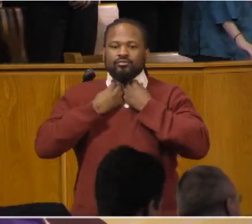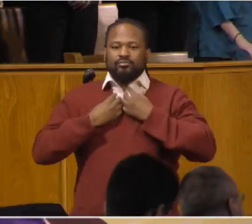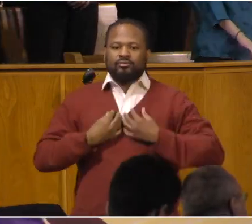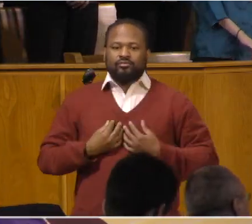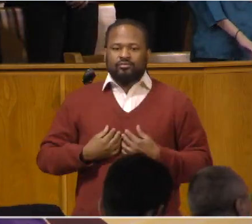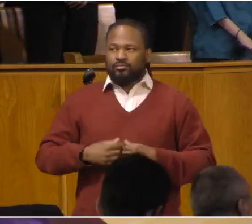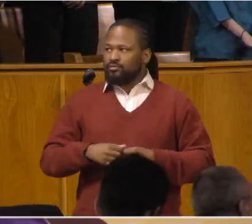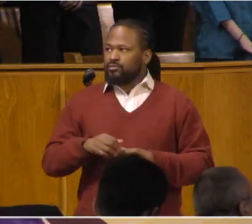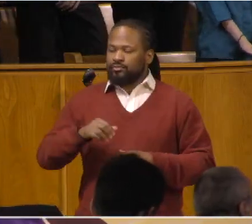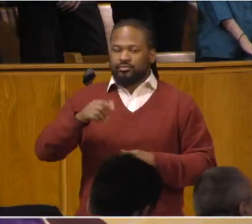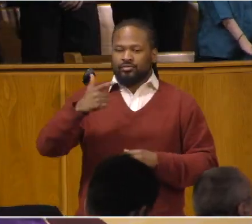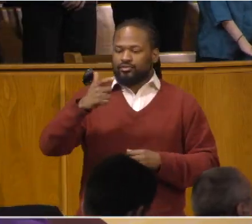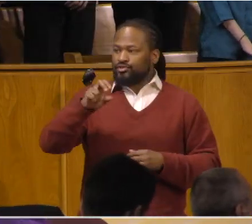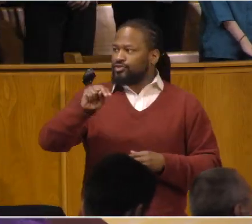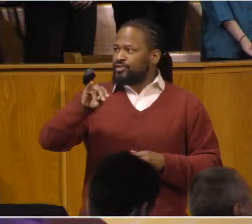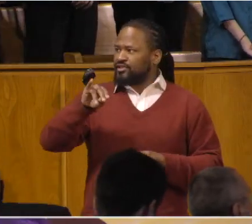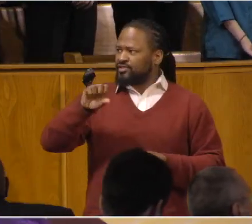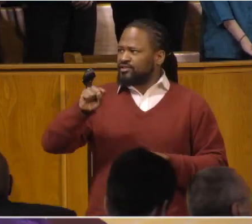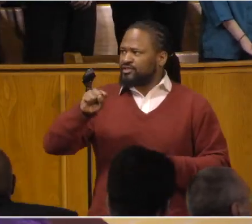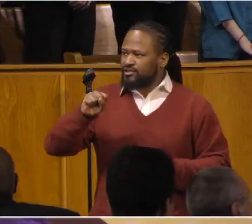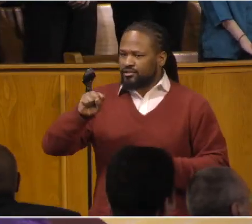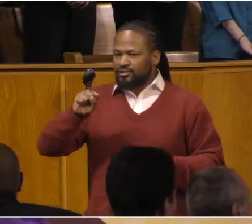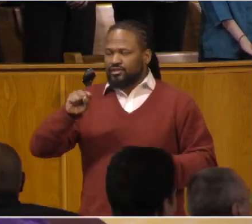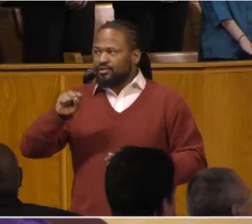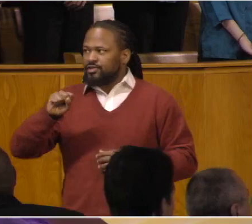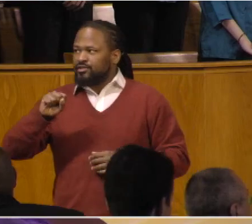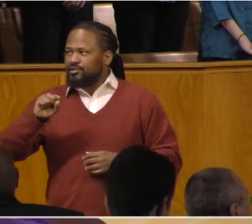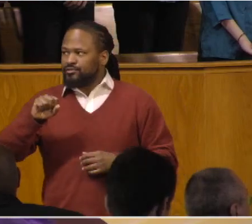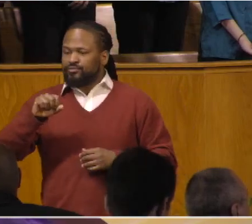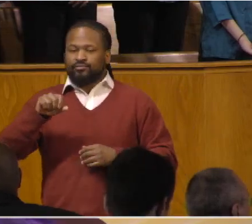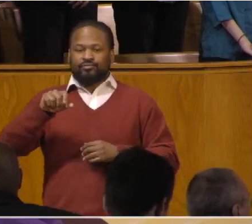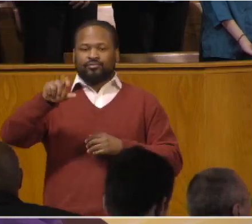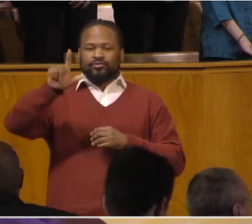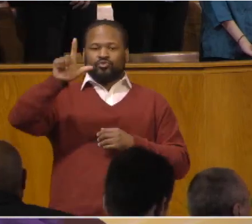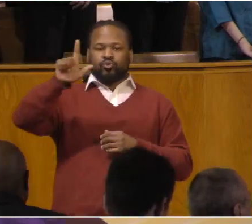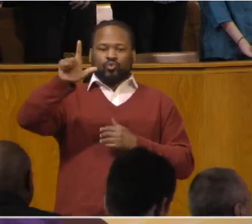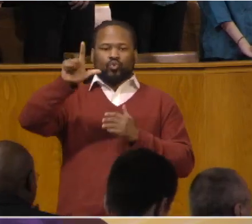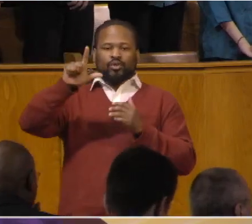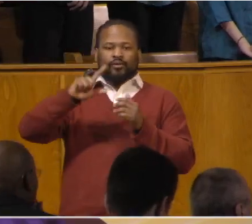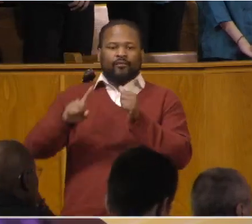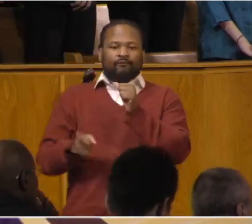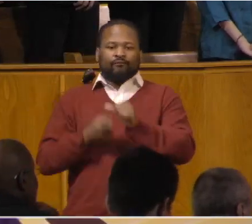Genesis 21. Genesis is the first book.